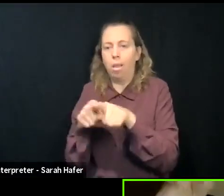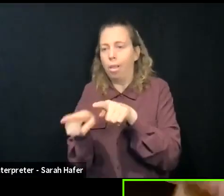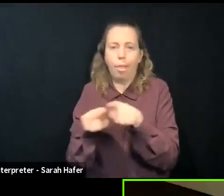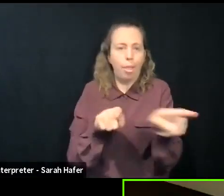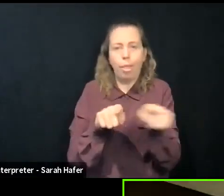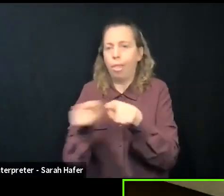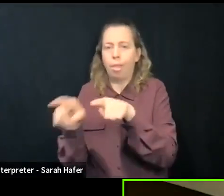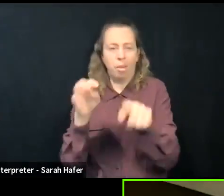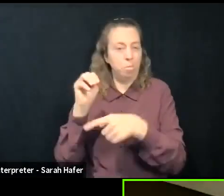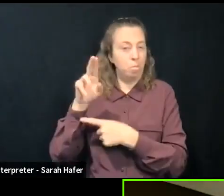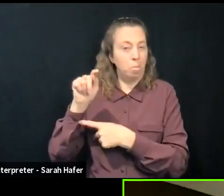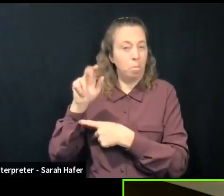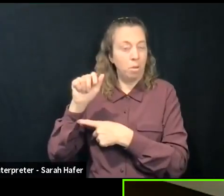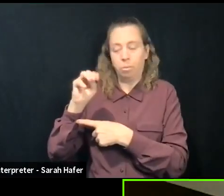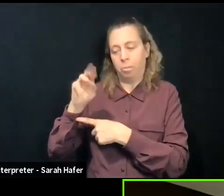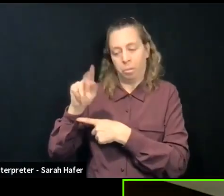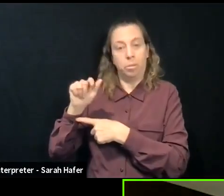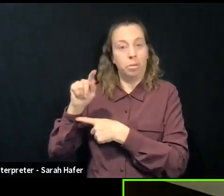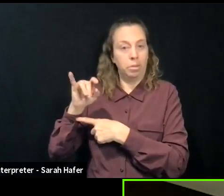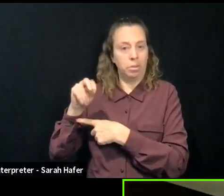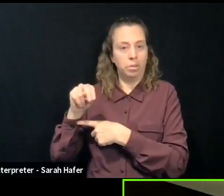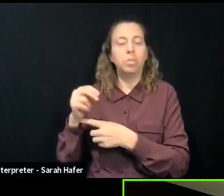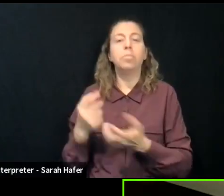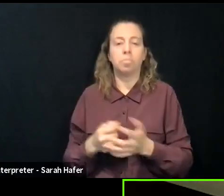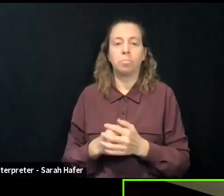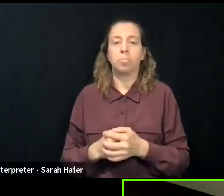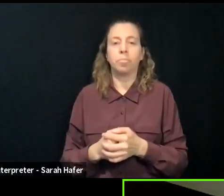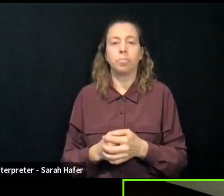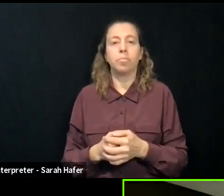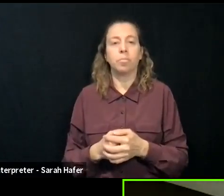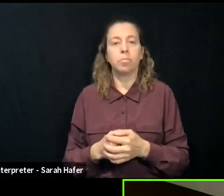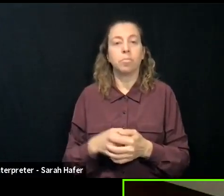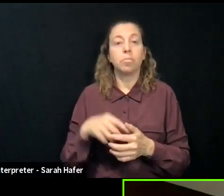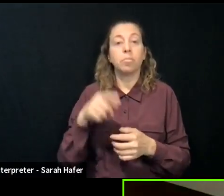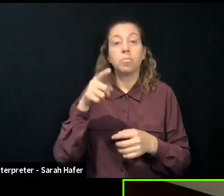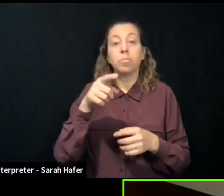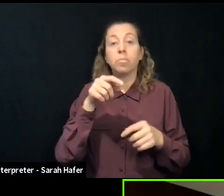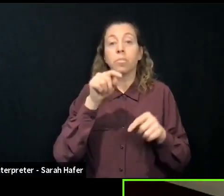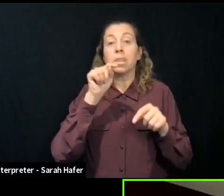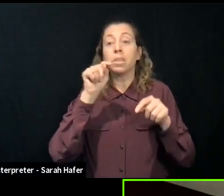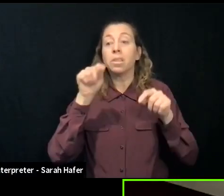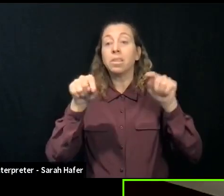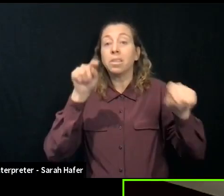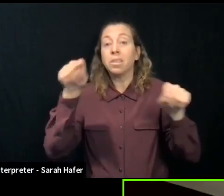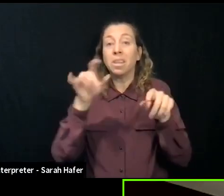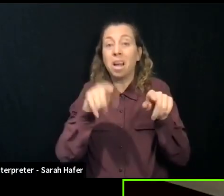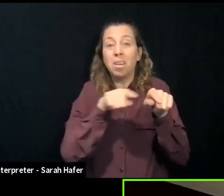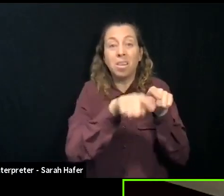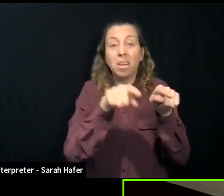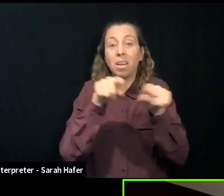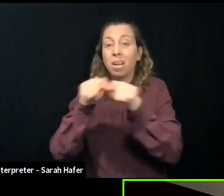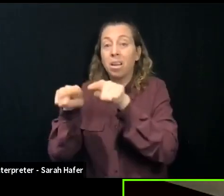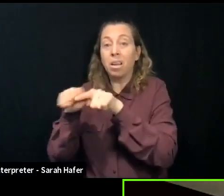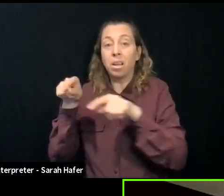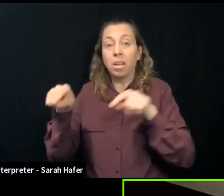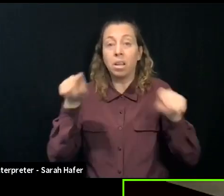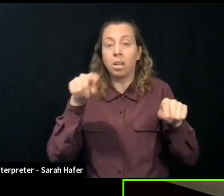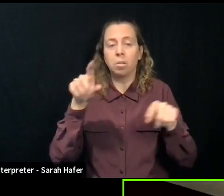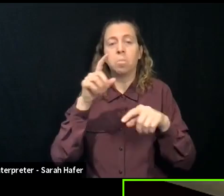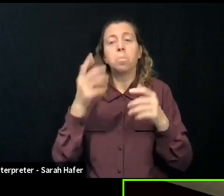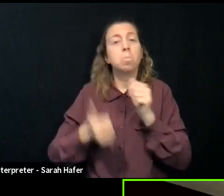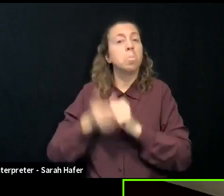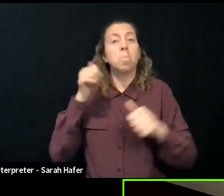many individual variants, the most common variant that we're seeing is that B117 variant, and